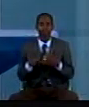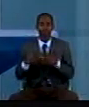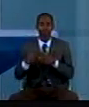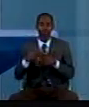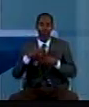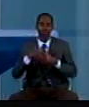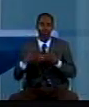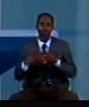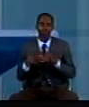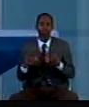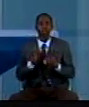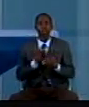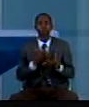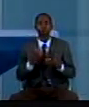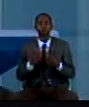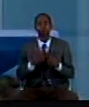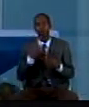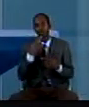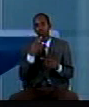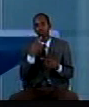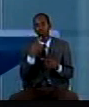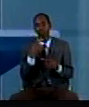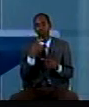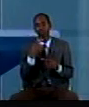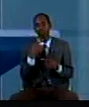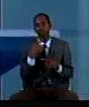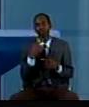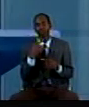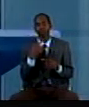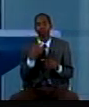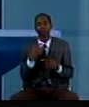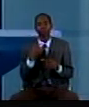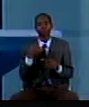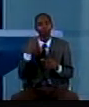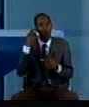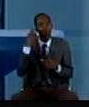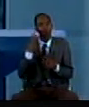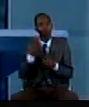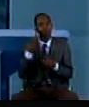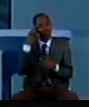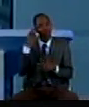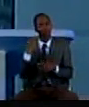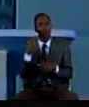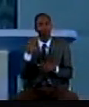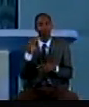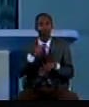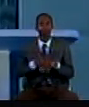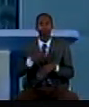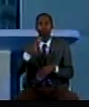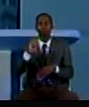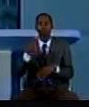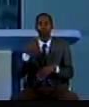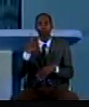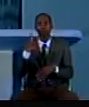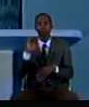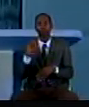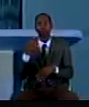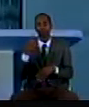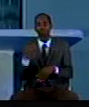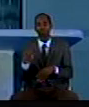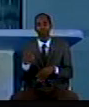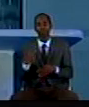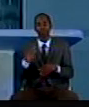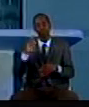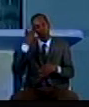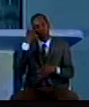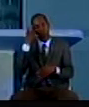I want to say, on behalf of His Excellency, Architect Dairu Dixon Ishaku, the Executive Governor of